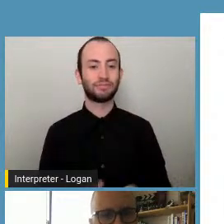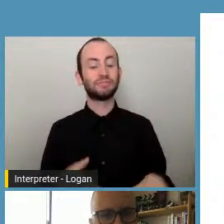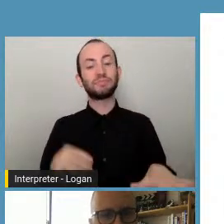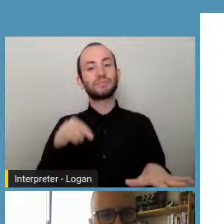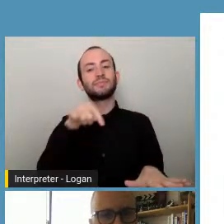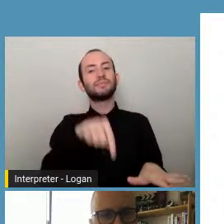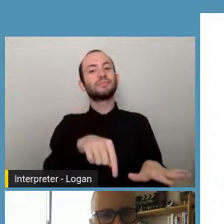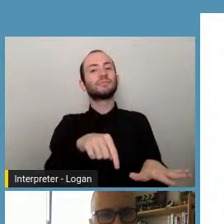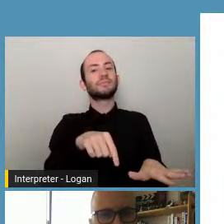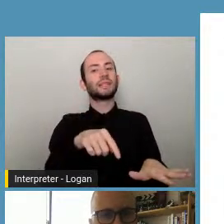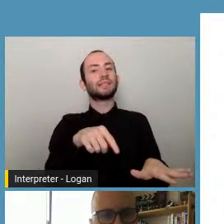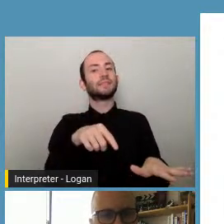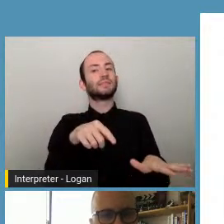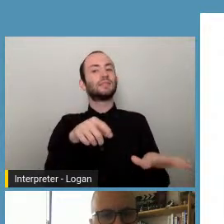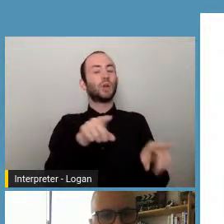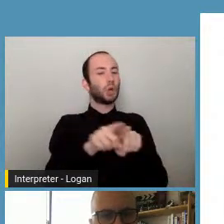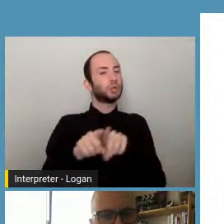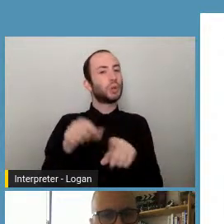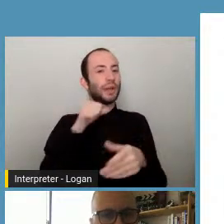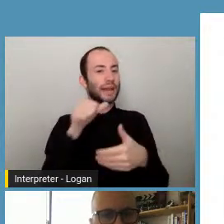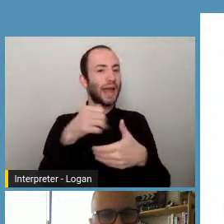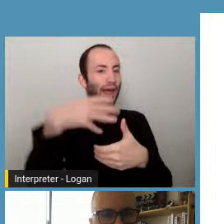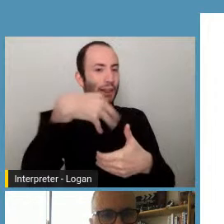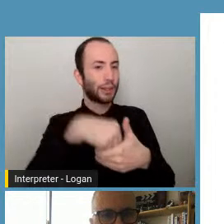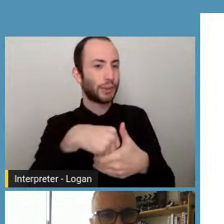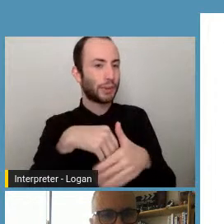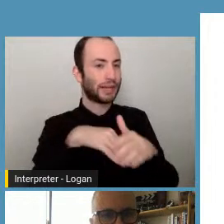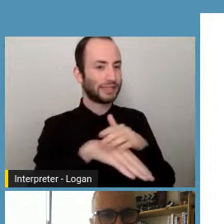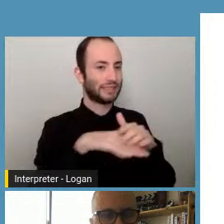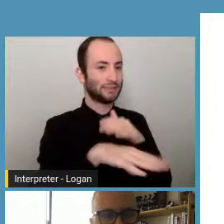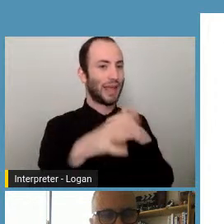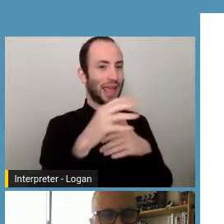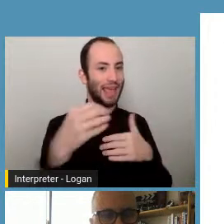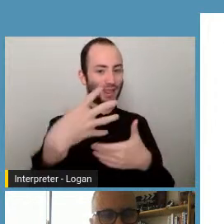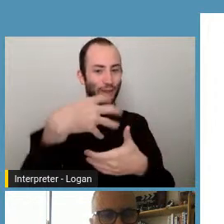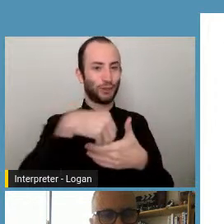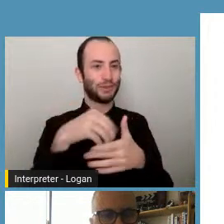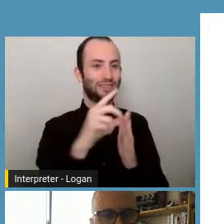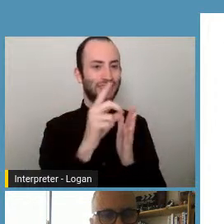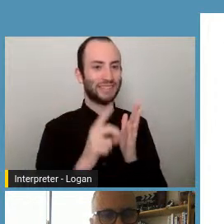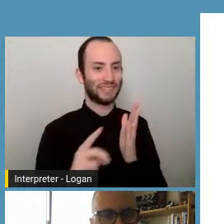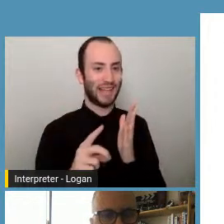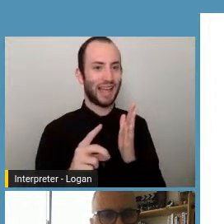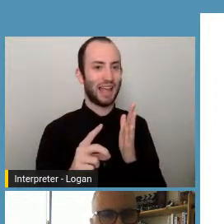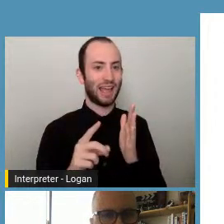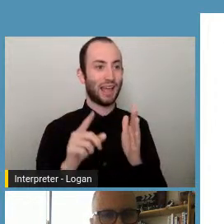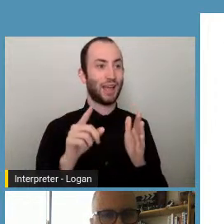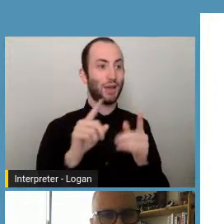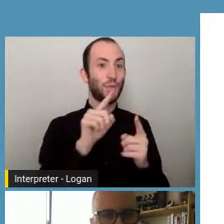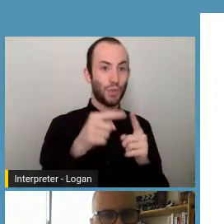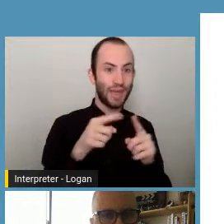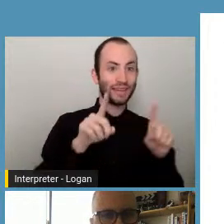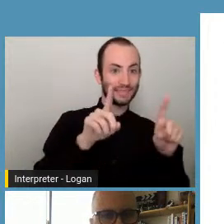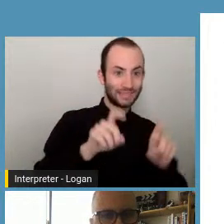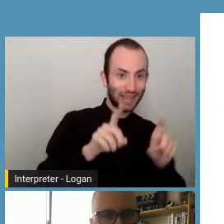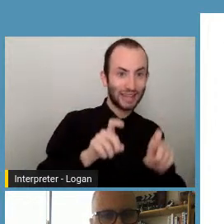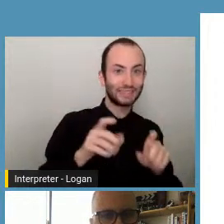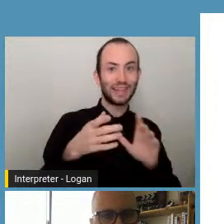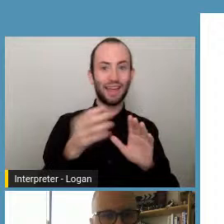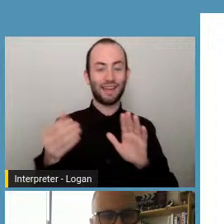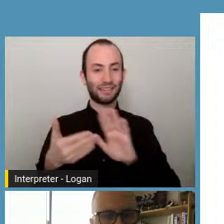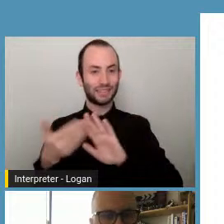about, not including accessibility and inclusive design during testing and development is where